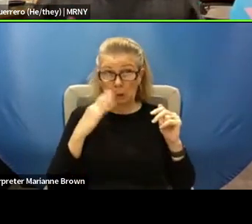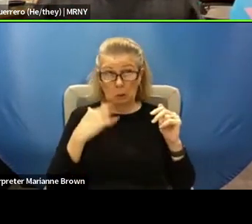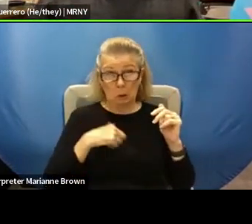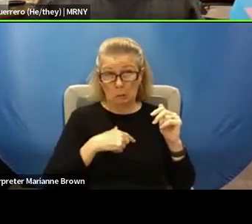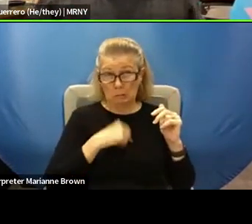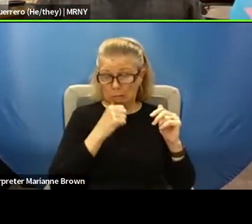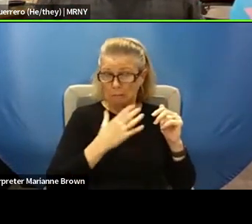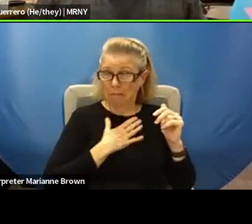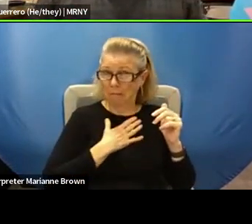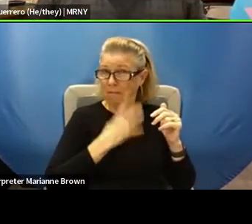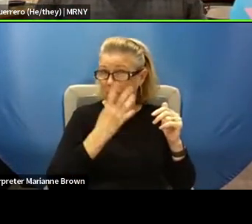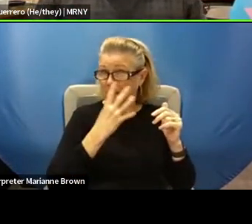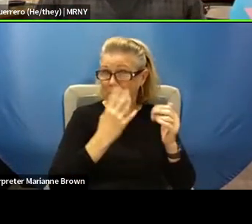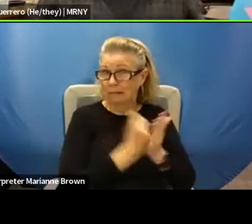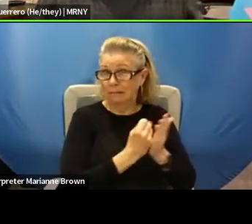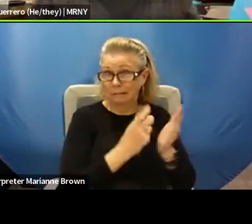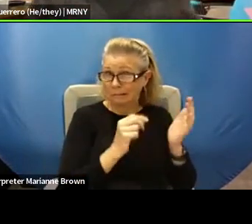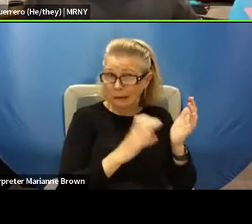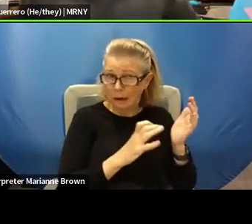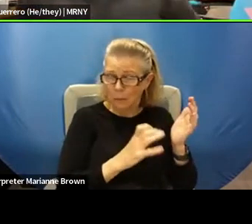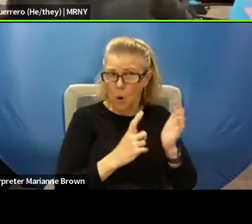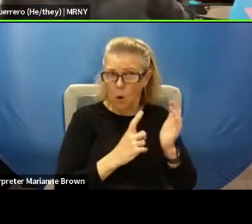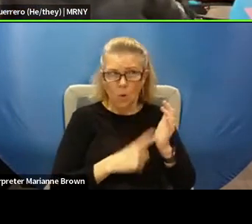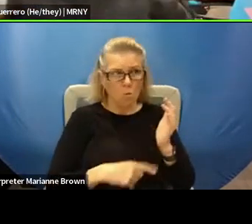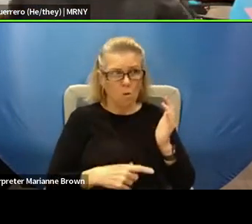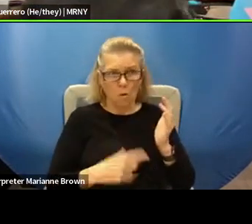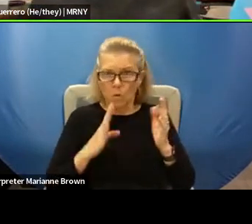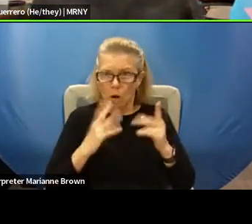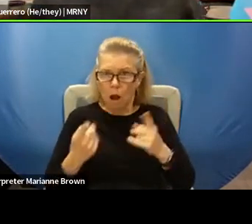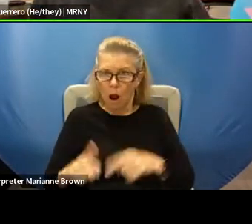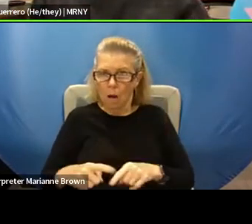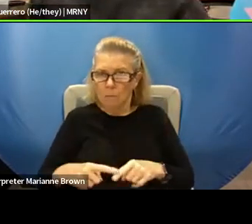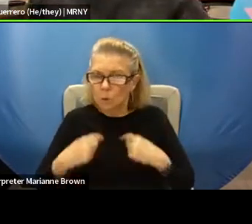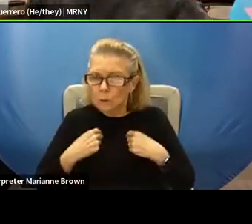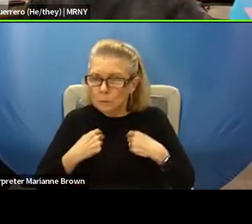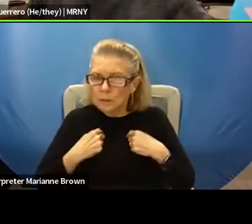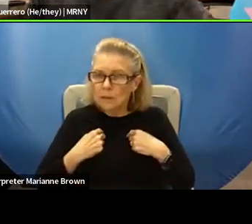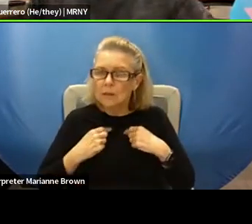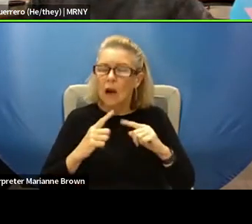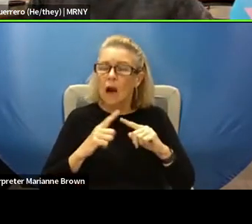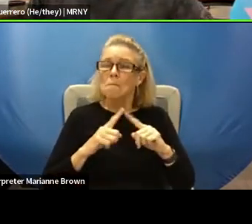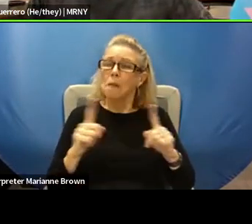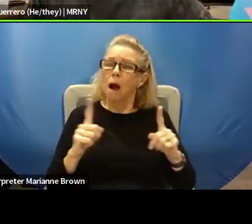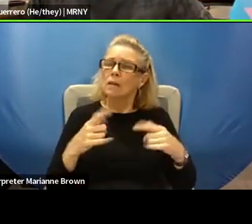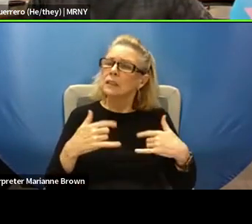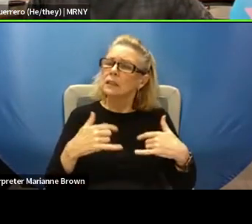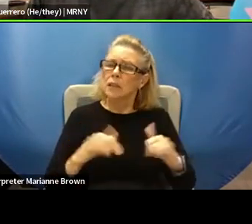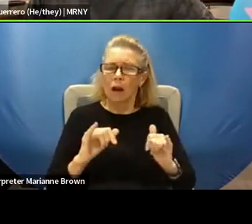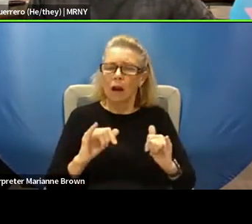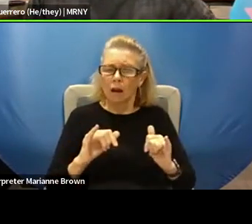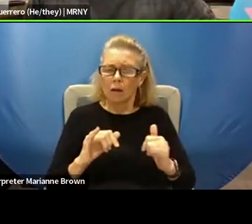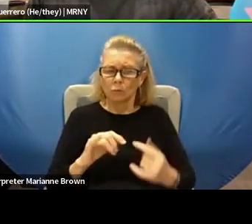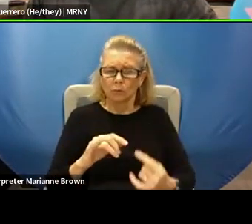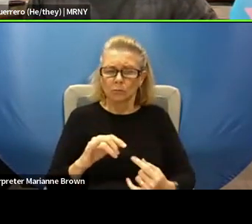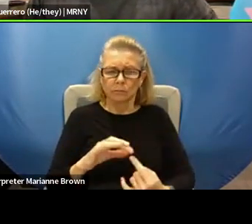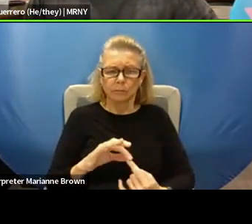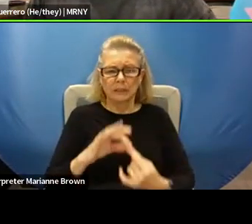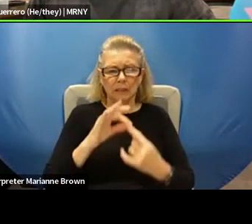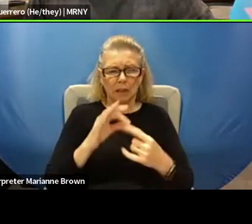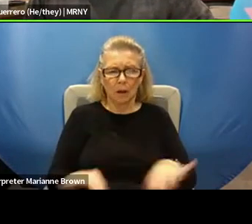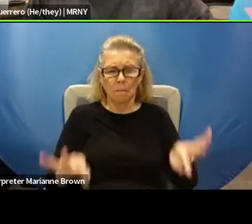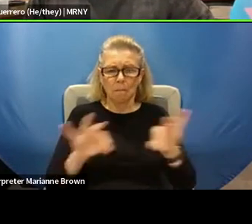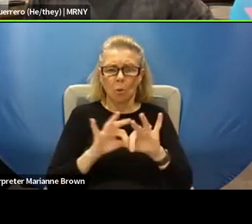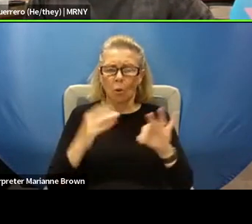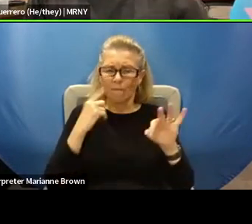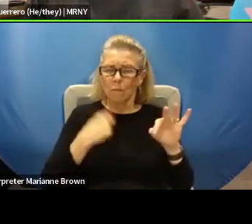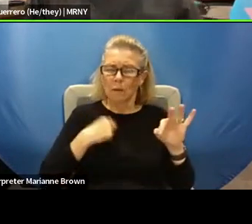What is that gonna result for me? But that moment was particularly important for me because it was the